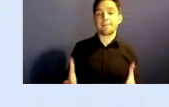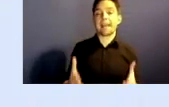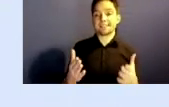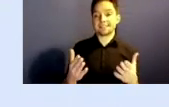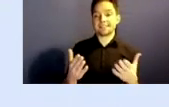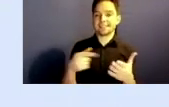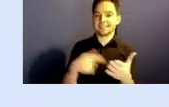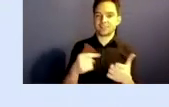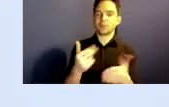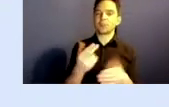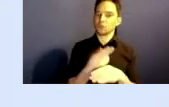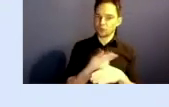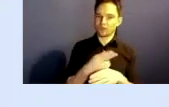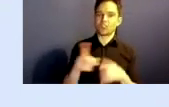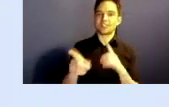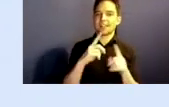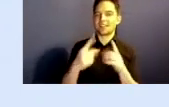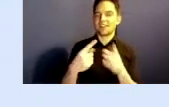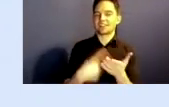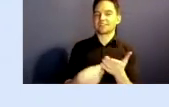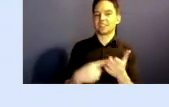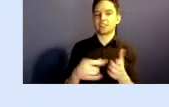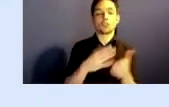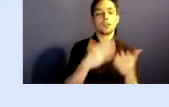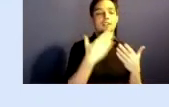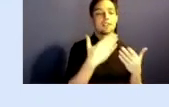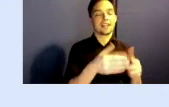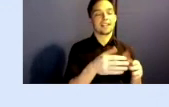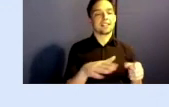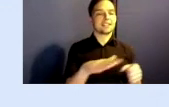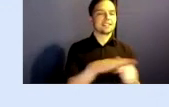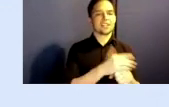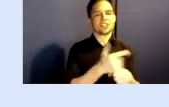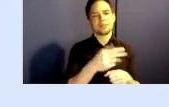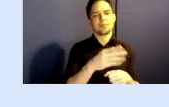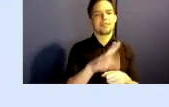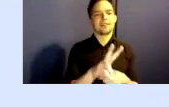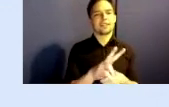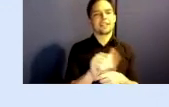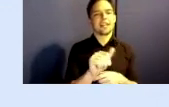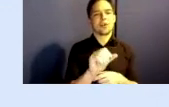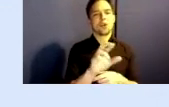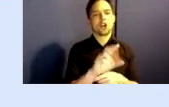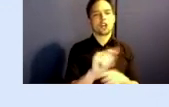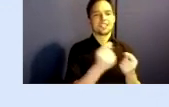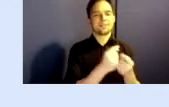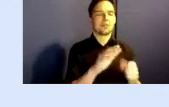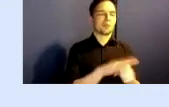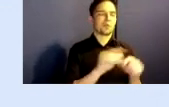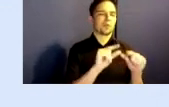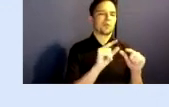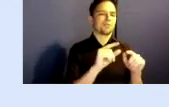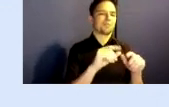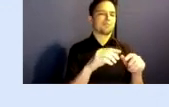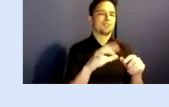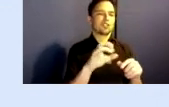useful dialogue. And I'd also like to thank the entire GBV AoR team. There's a whole crew of people working behind the